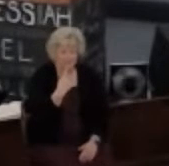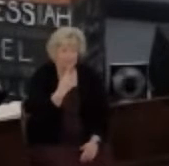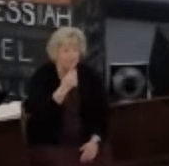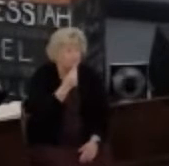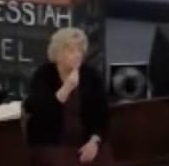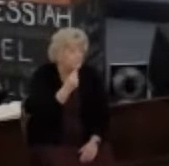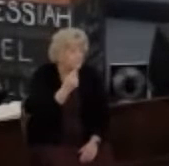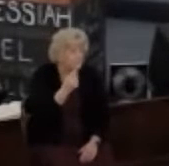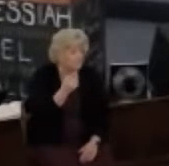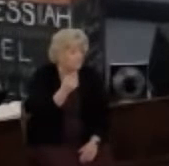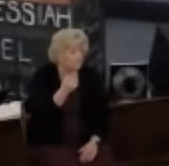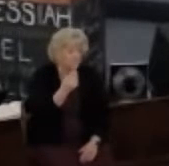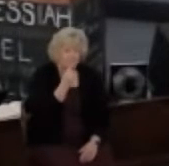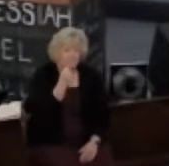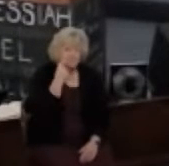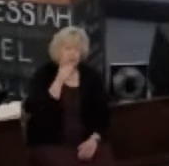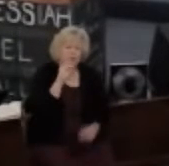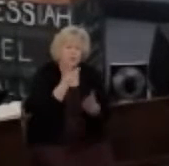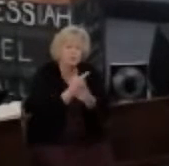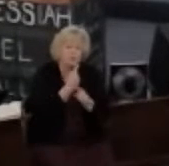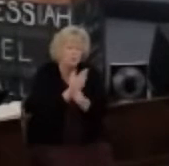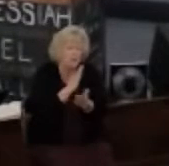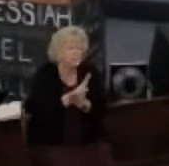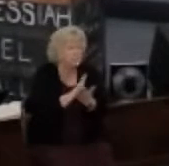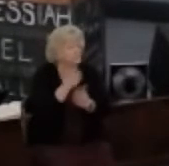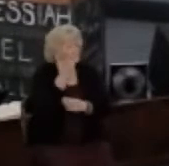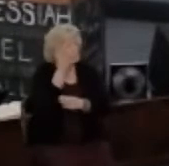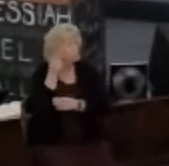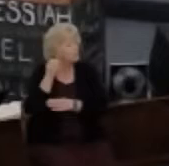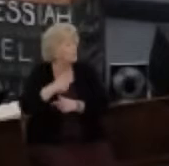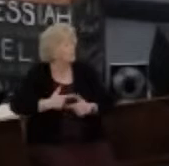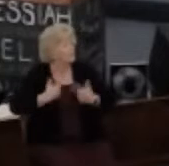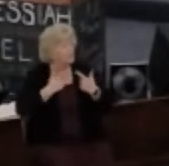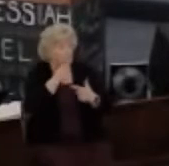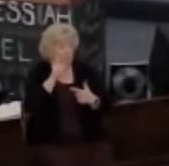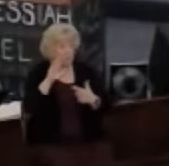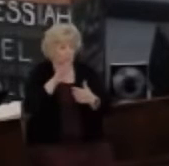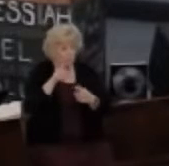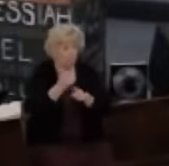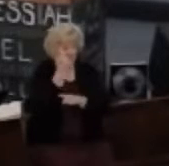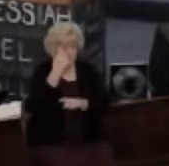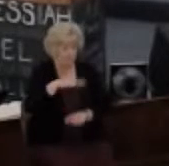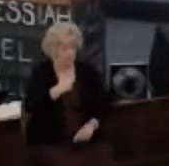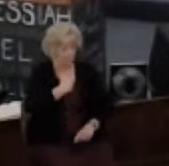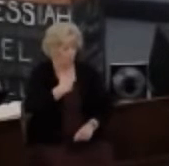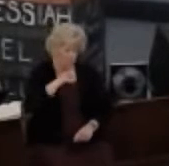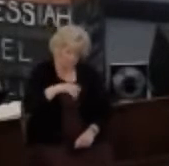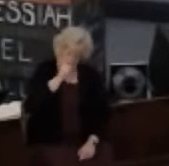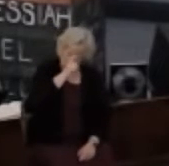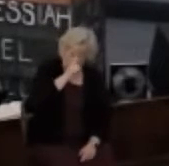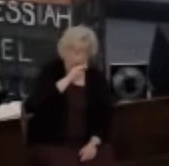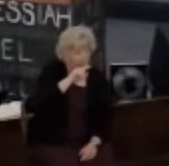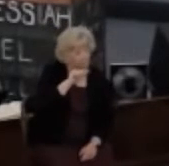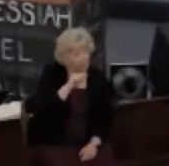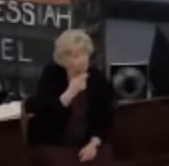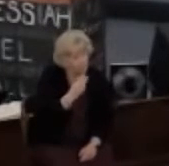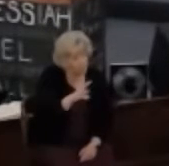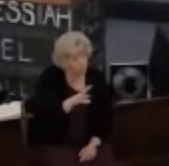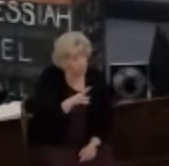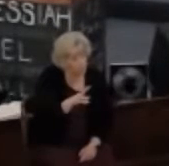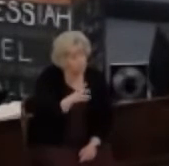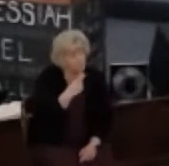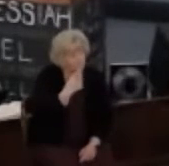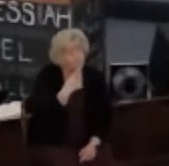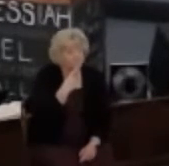righteous is a tree of life, and he who wins souls is wise." Matthew 28, verse 19